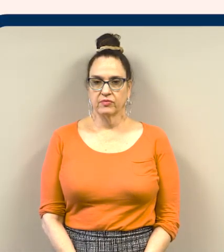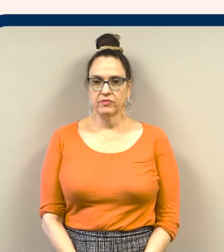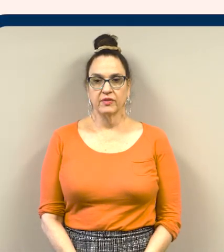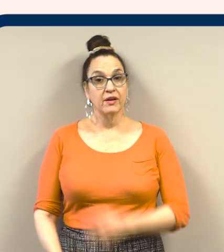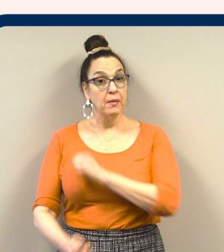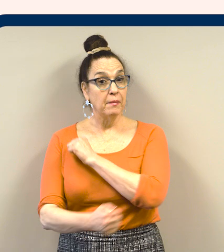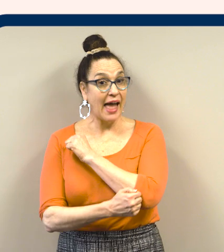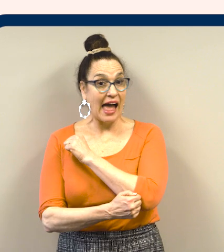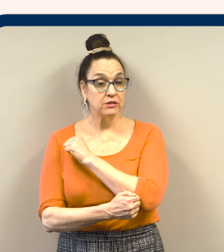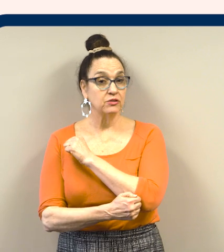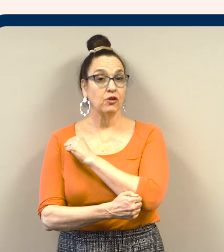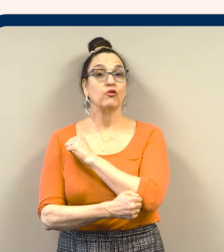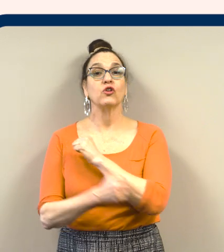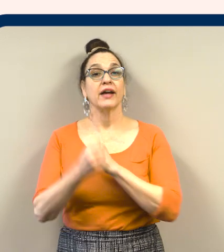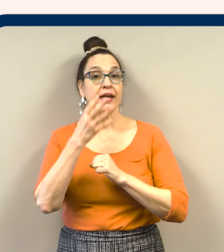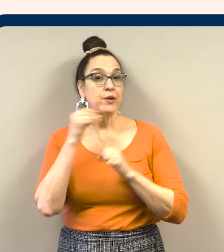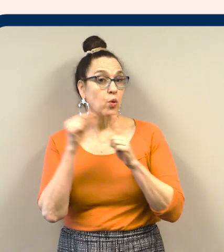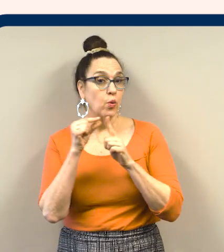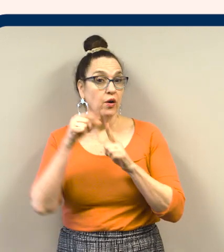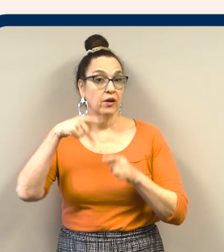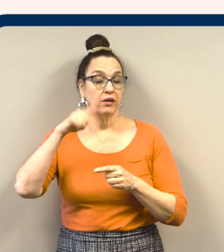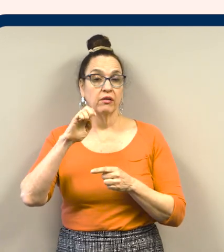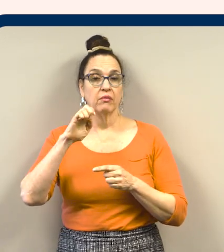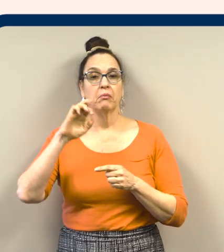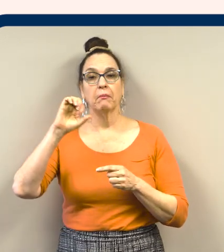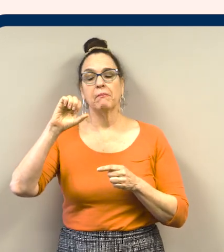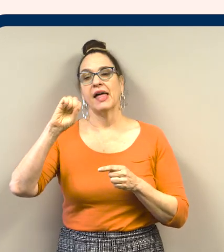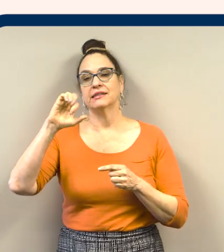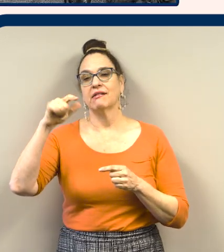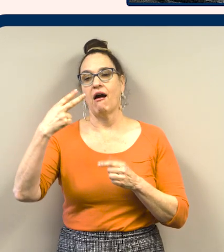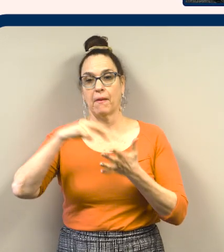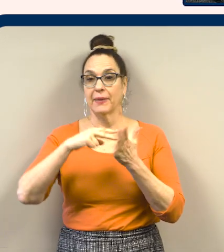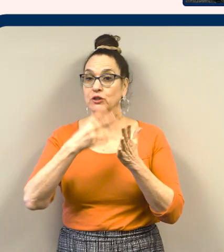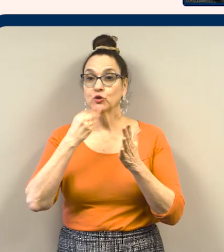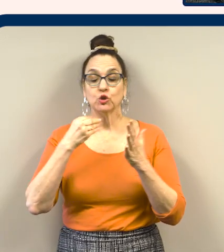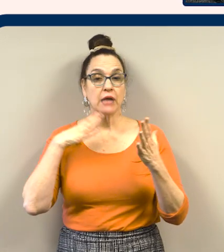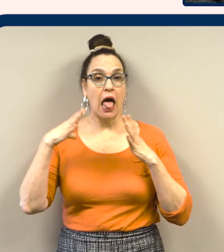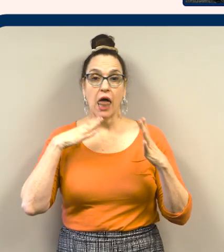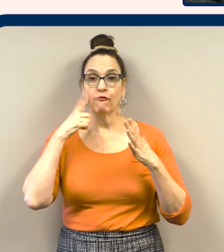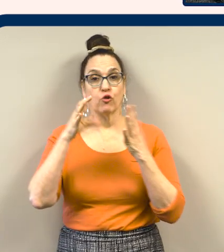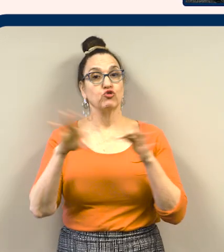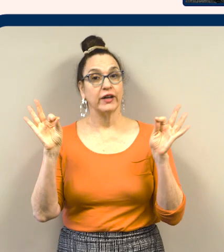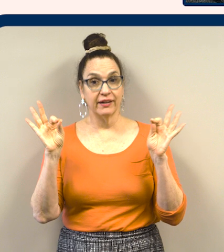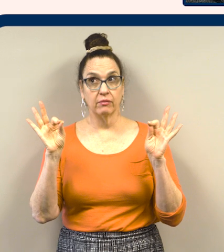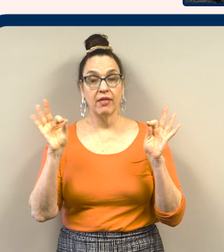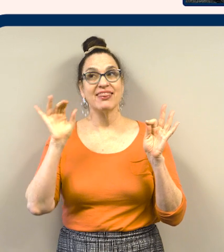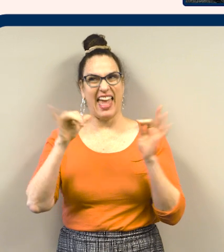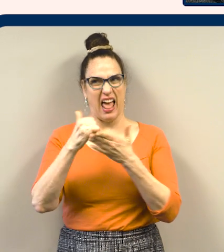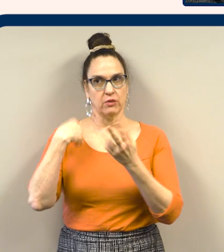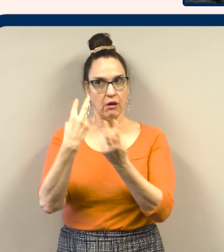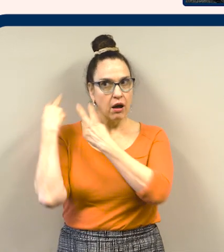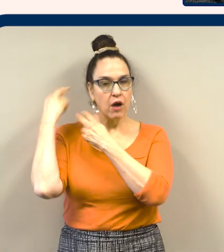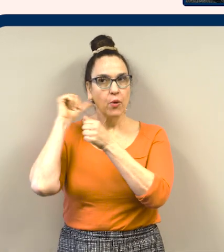Passover, or Pesach, is the Jewish holiday of freedom. It commemorates the liberation of the Israelites from